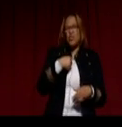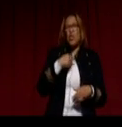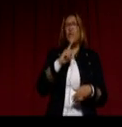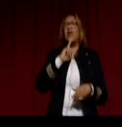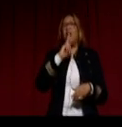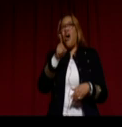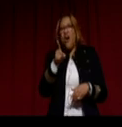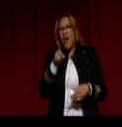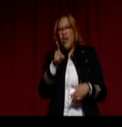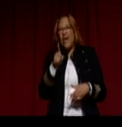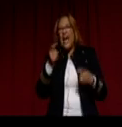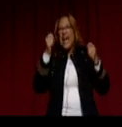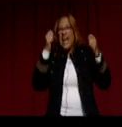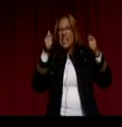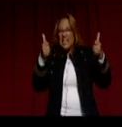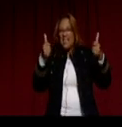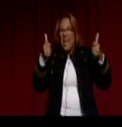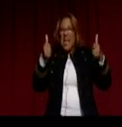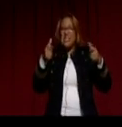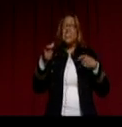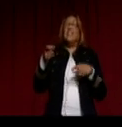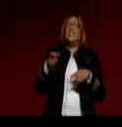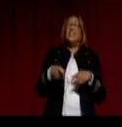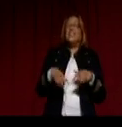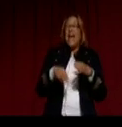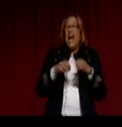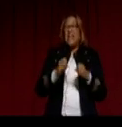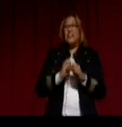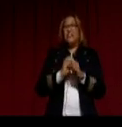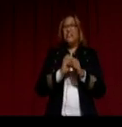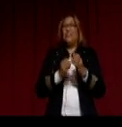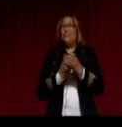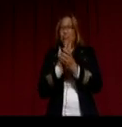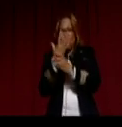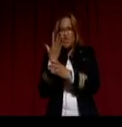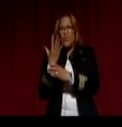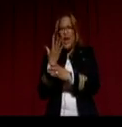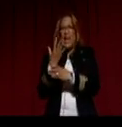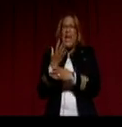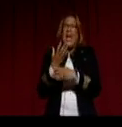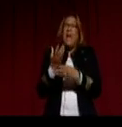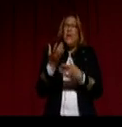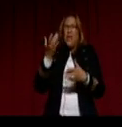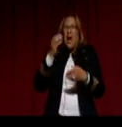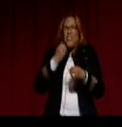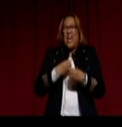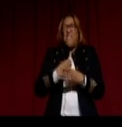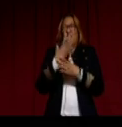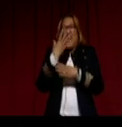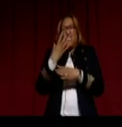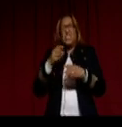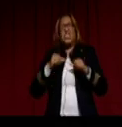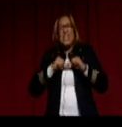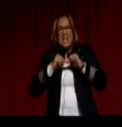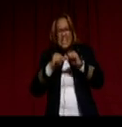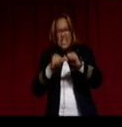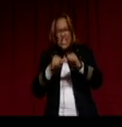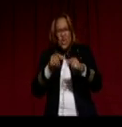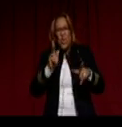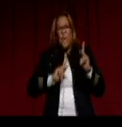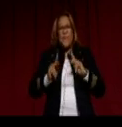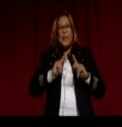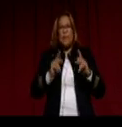And it's very fast to mutate. On the other hand, as an infection goes around, people who